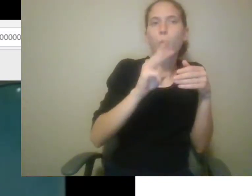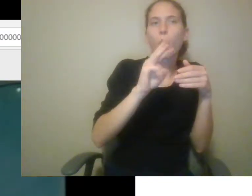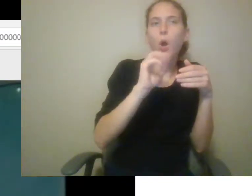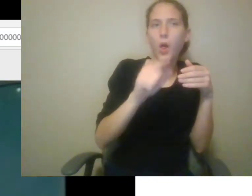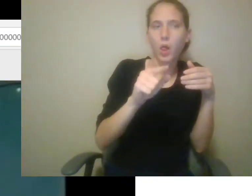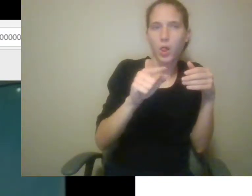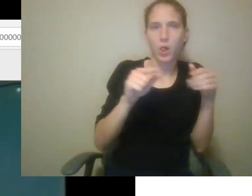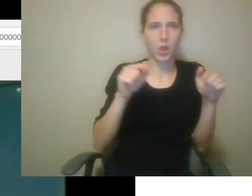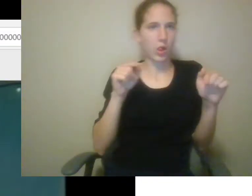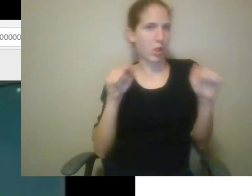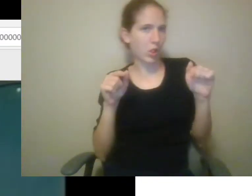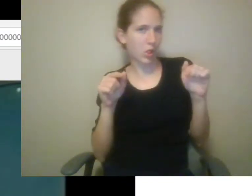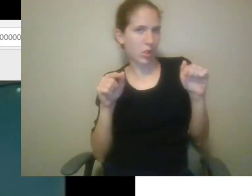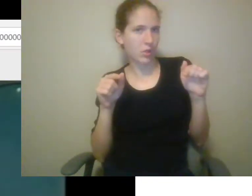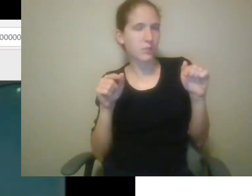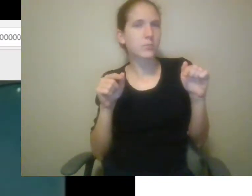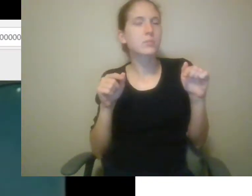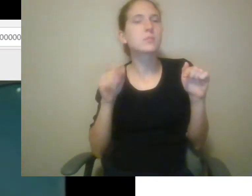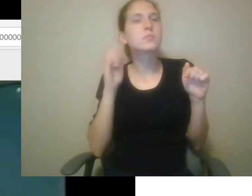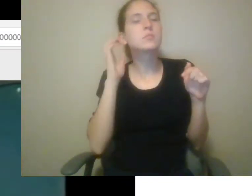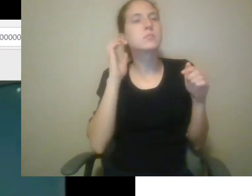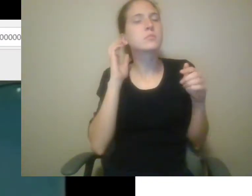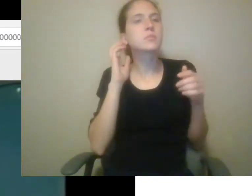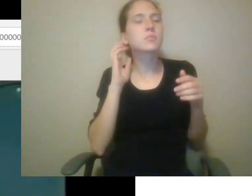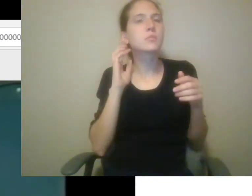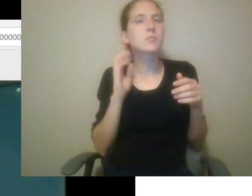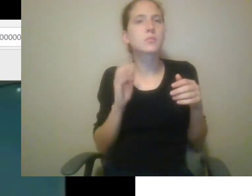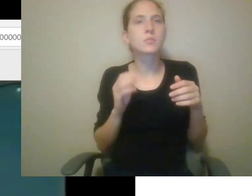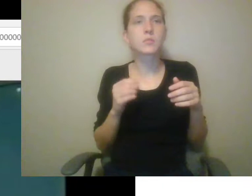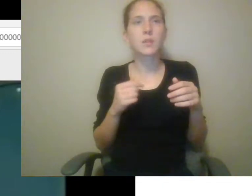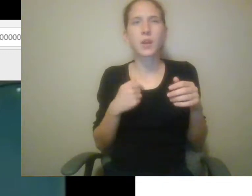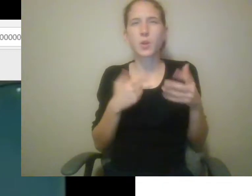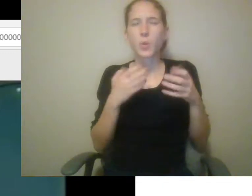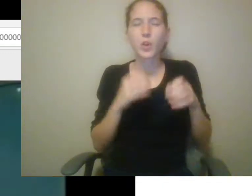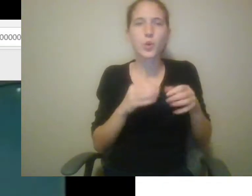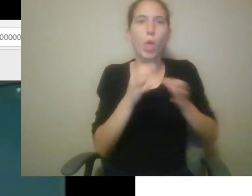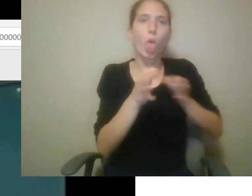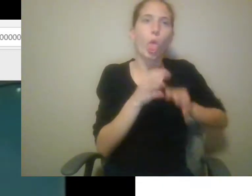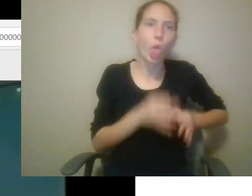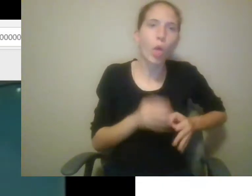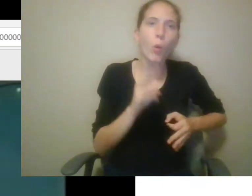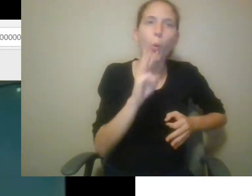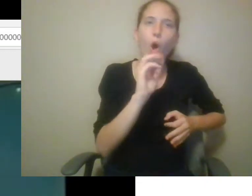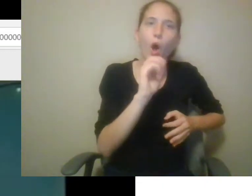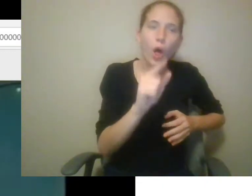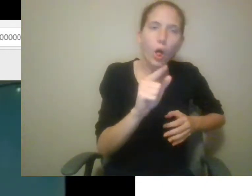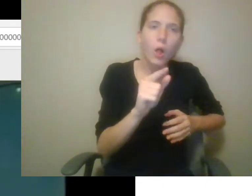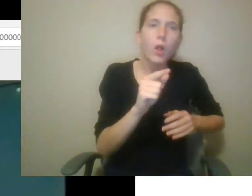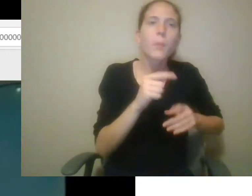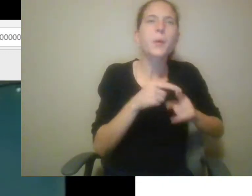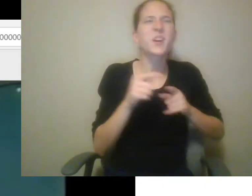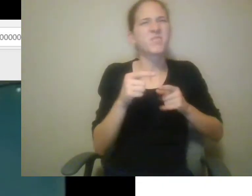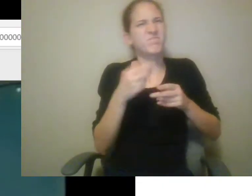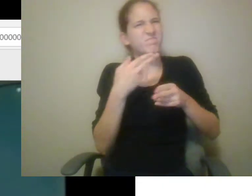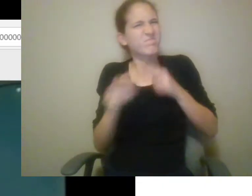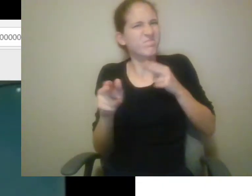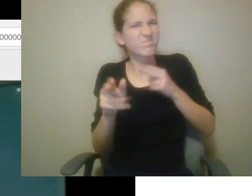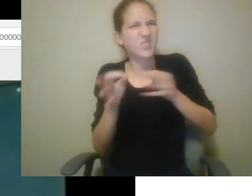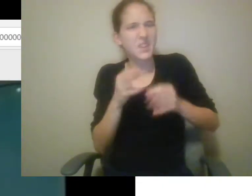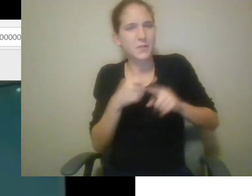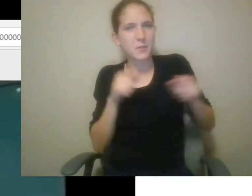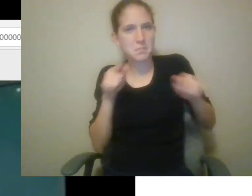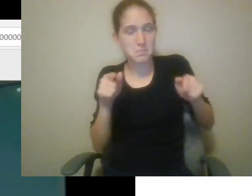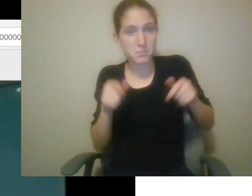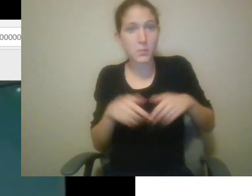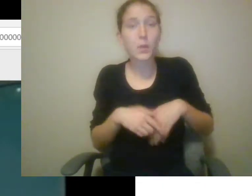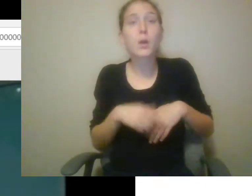really right now because I really want to talk about the cell membrane some more. But the difference is this: cell walls are only found